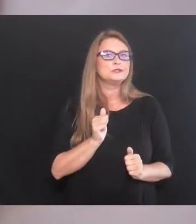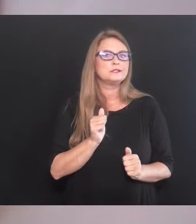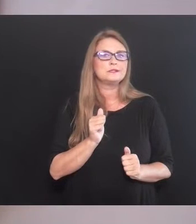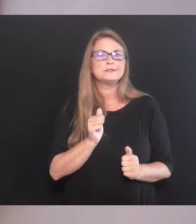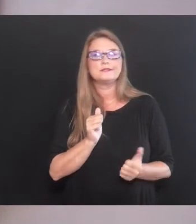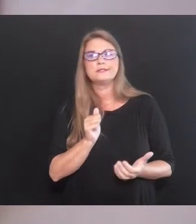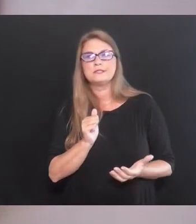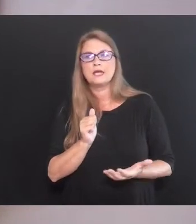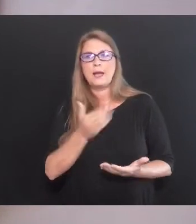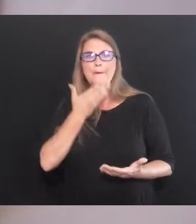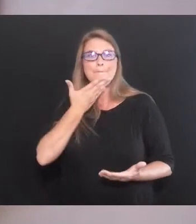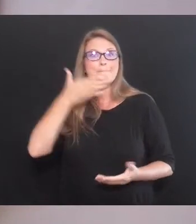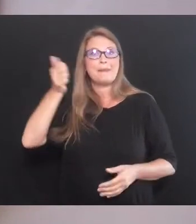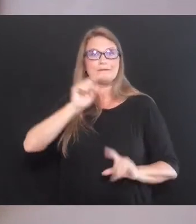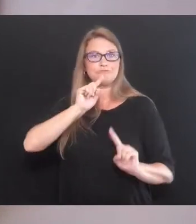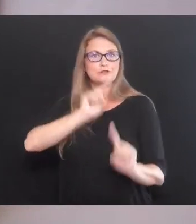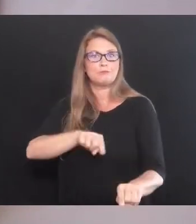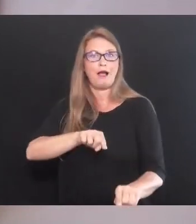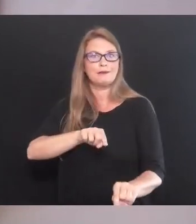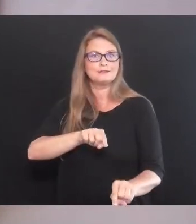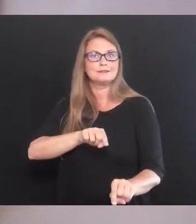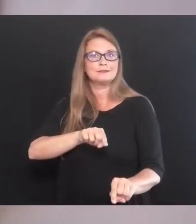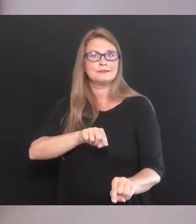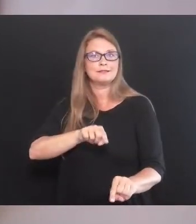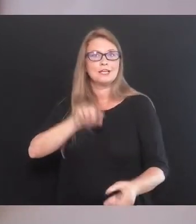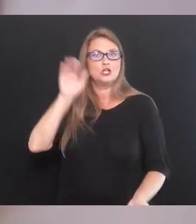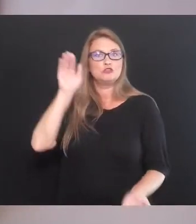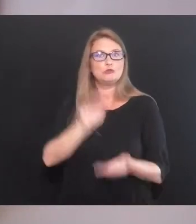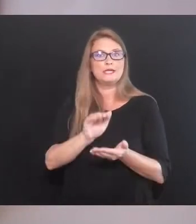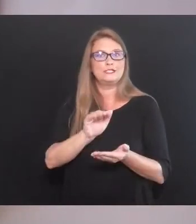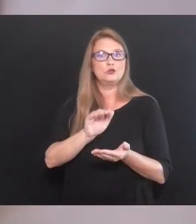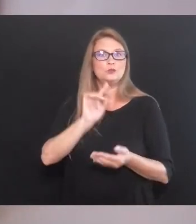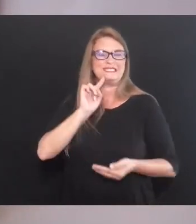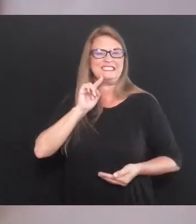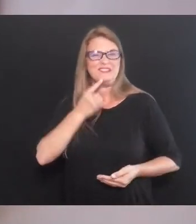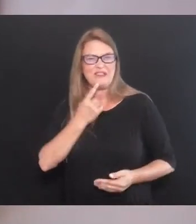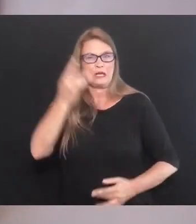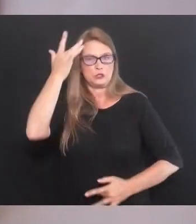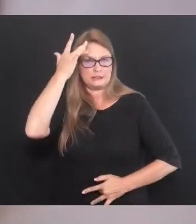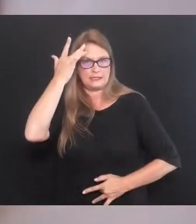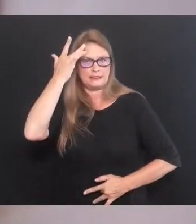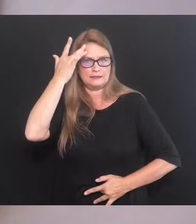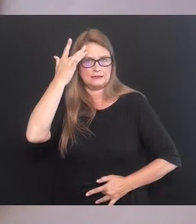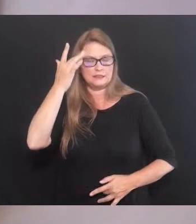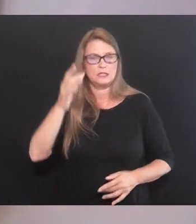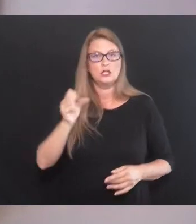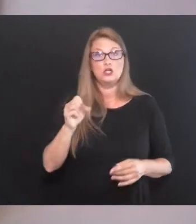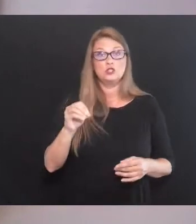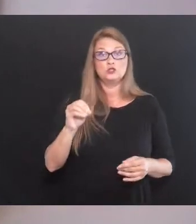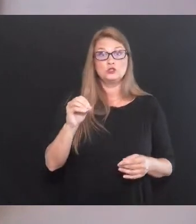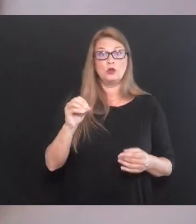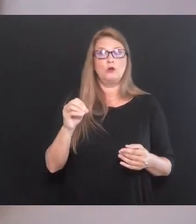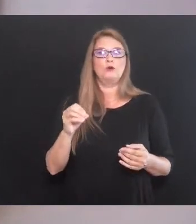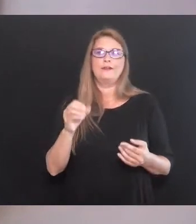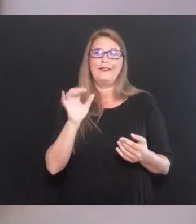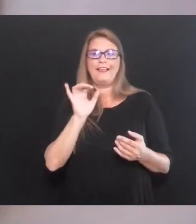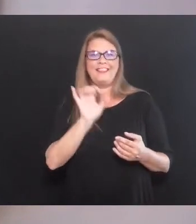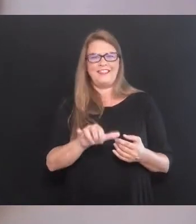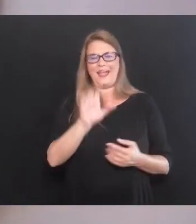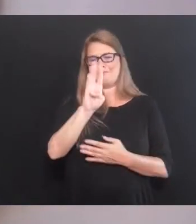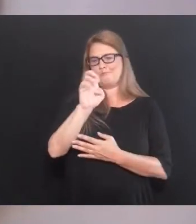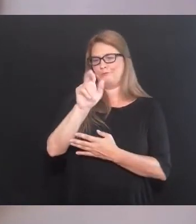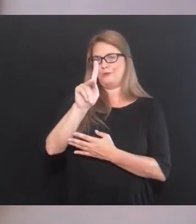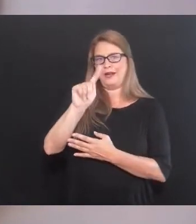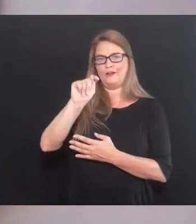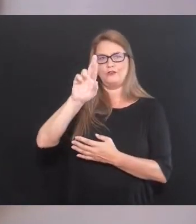significant response that reduced their severe cases. So we know that the average vaccine breakthrough person, this